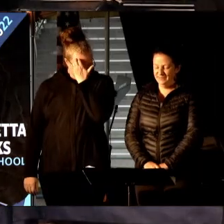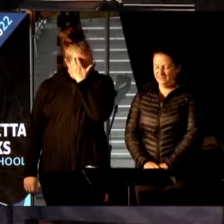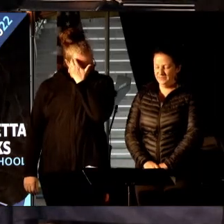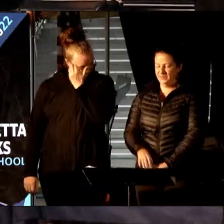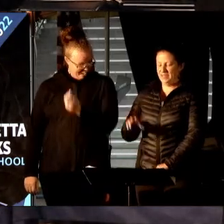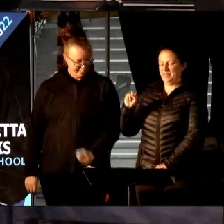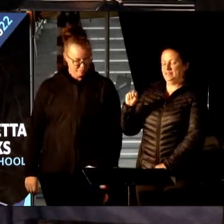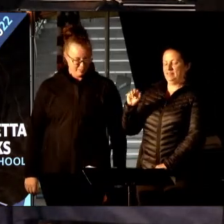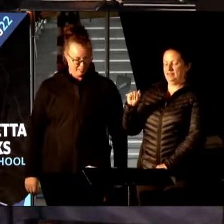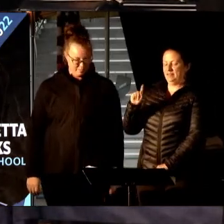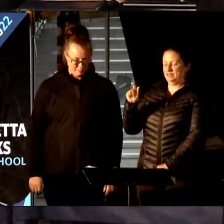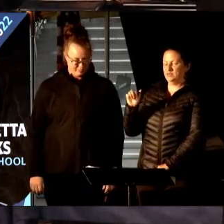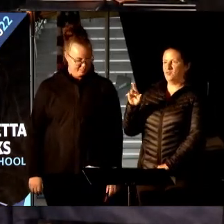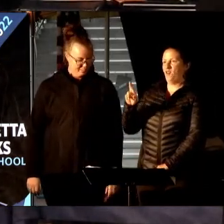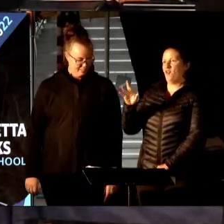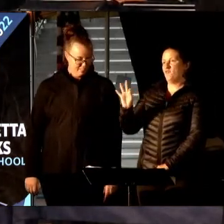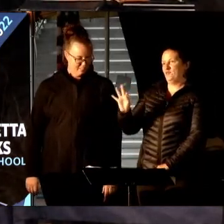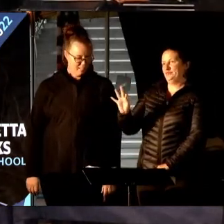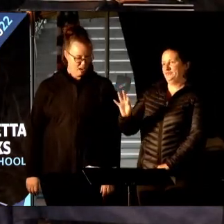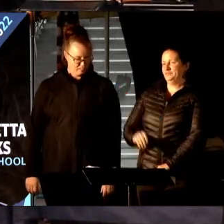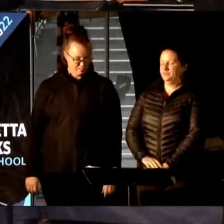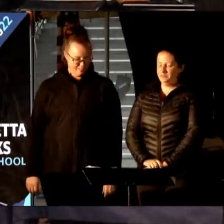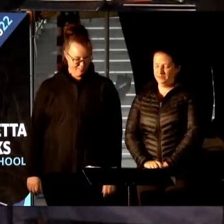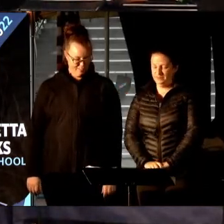Nazar Fursik.